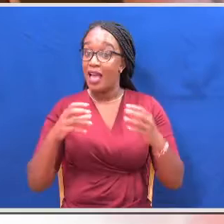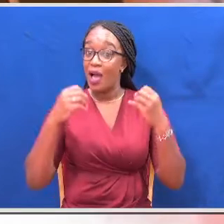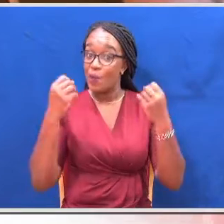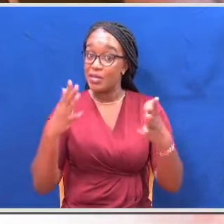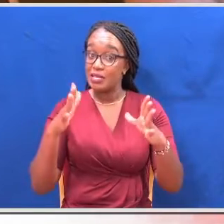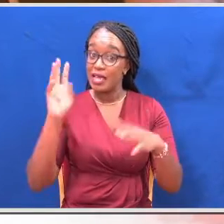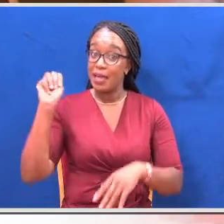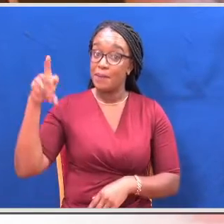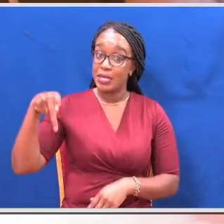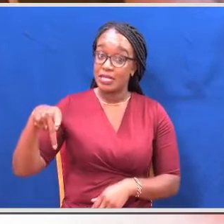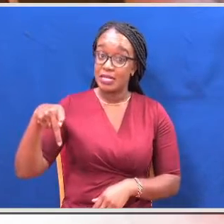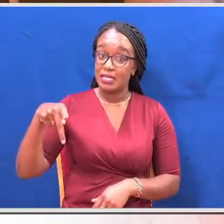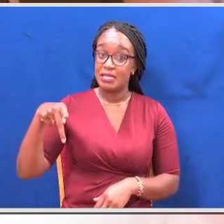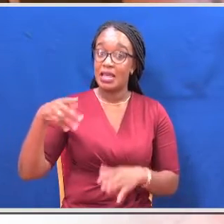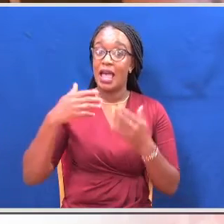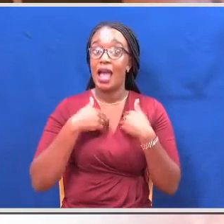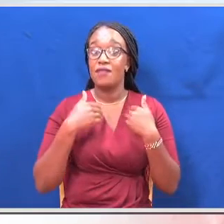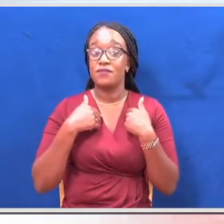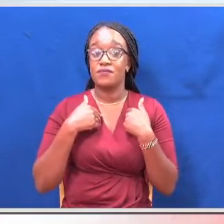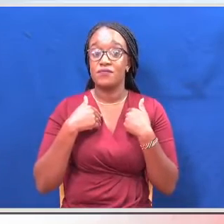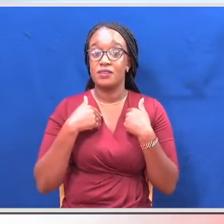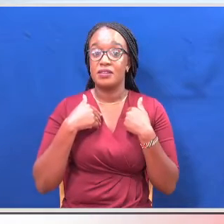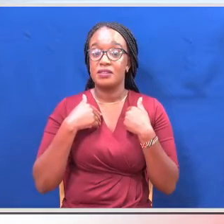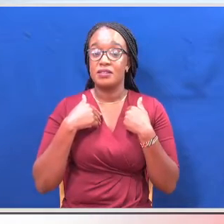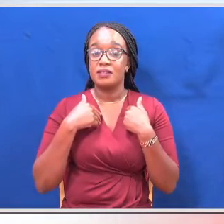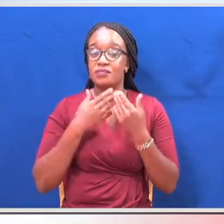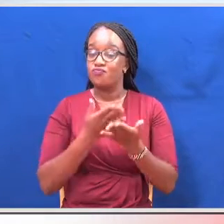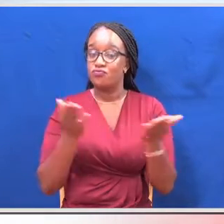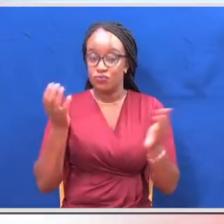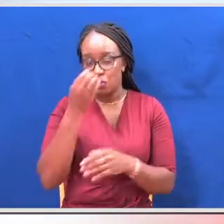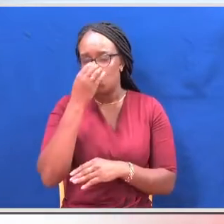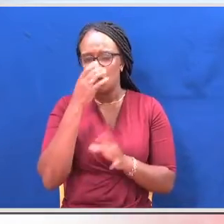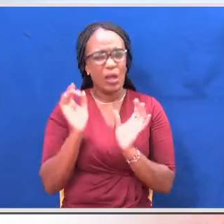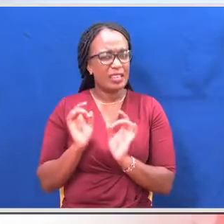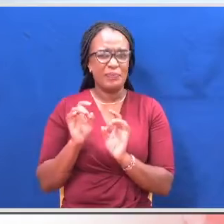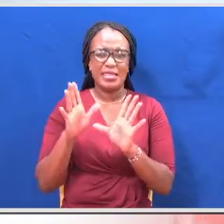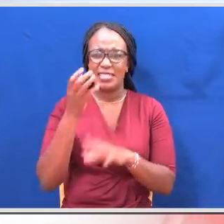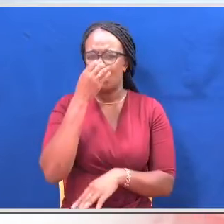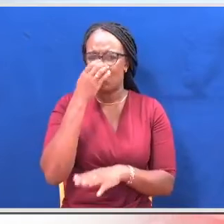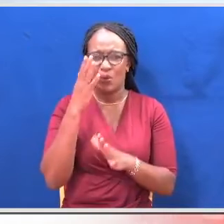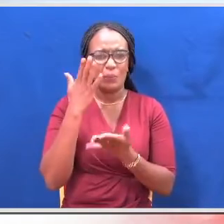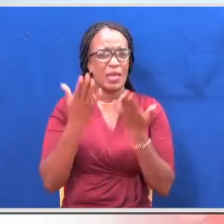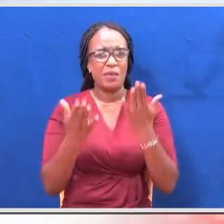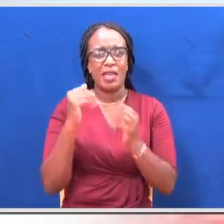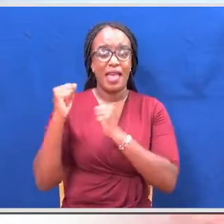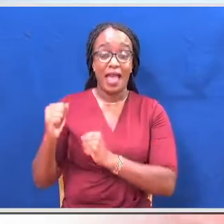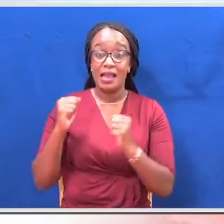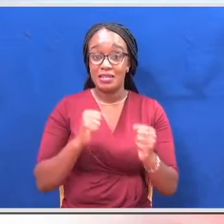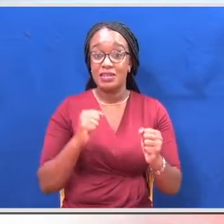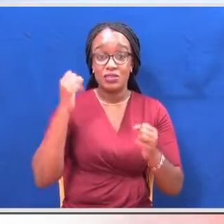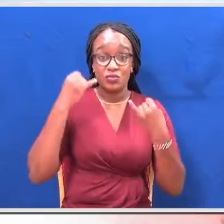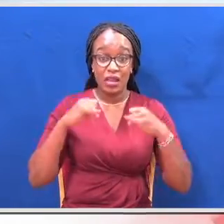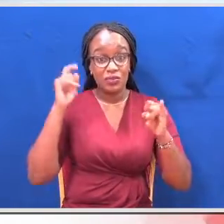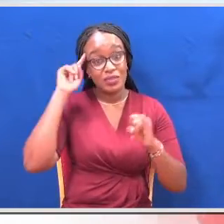does ANC have? So, and that is the mathematics that whoever is planning this impeachment needs to, even before you think about whether the motion will pass or